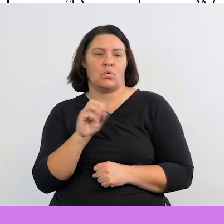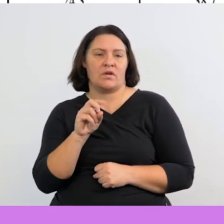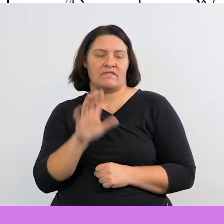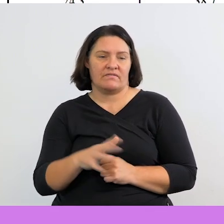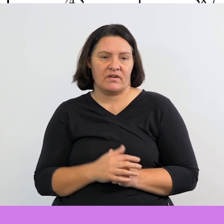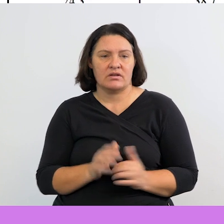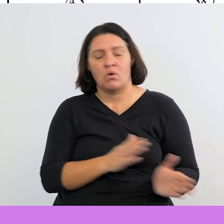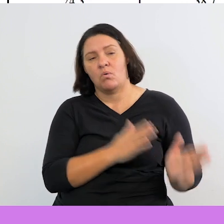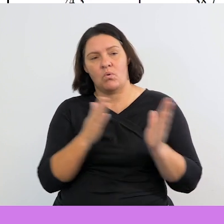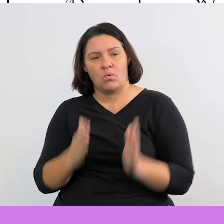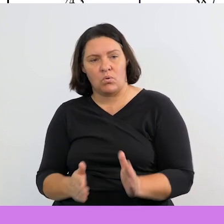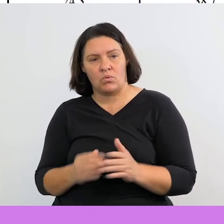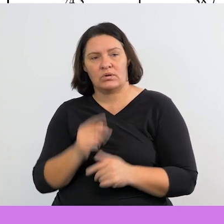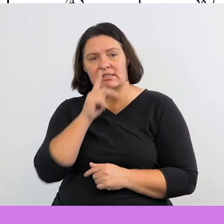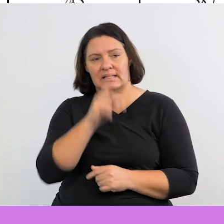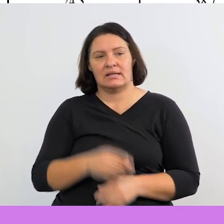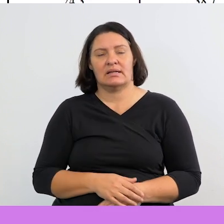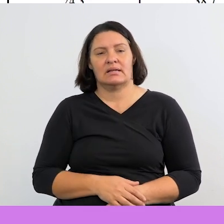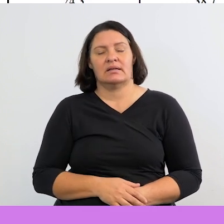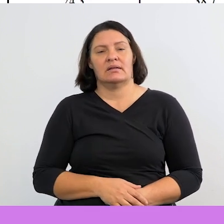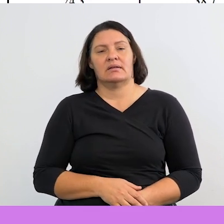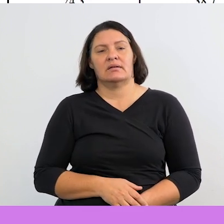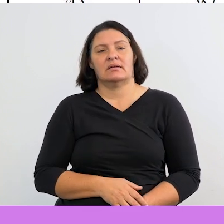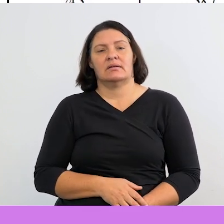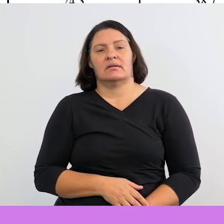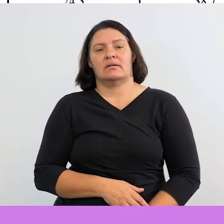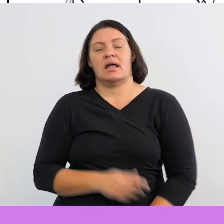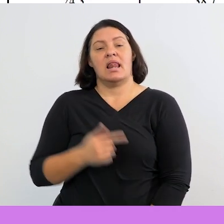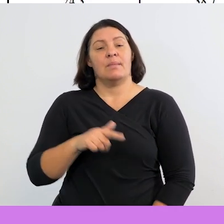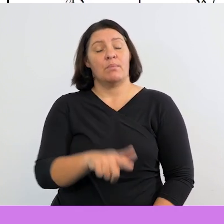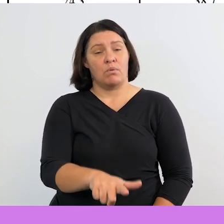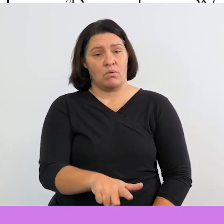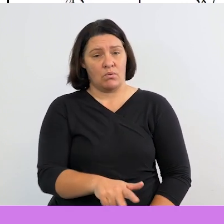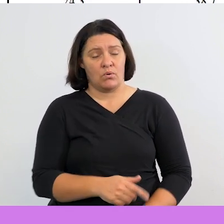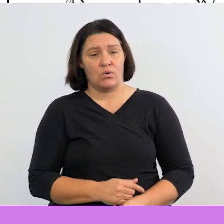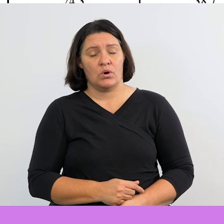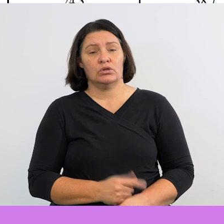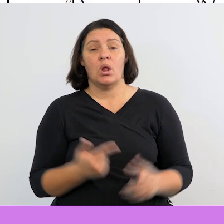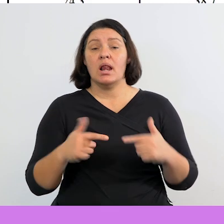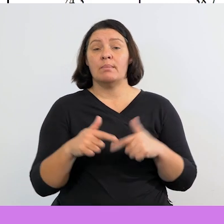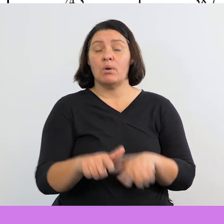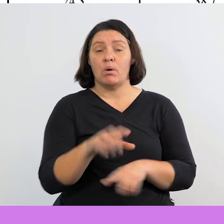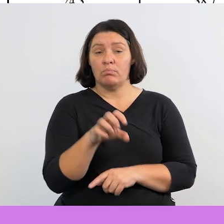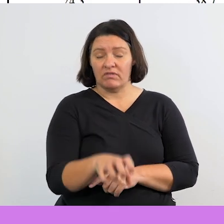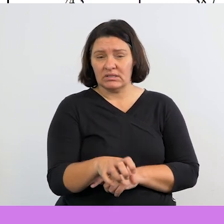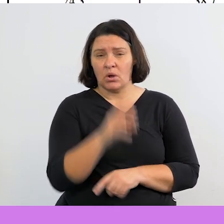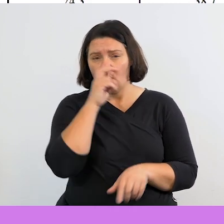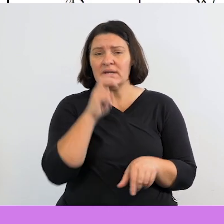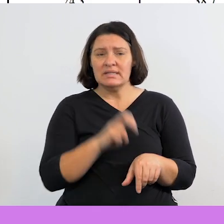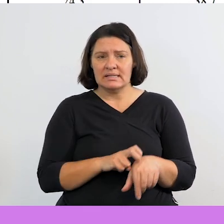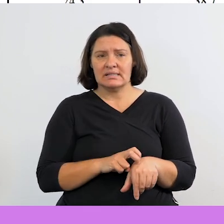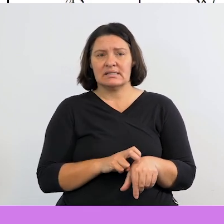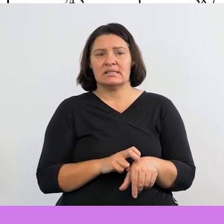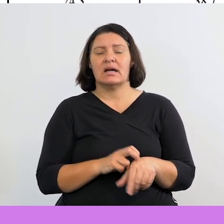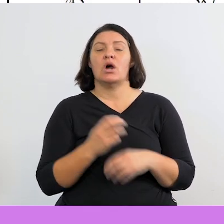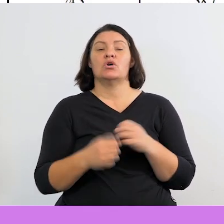year 2015. Now moving forward, we'll see our next province here is Limpopo province. So for Limpopo province,